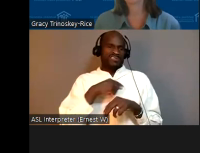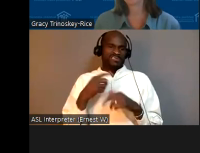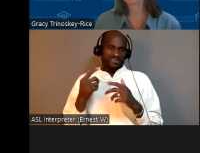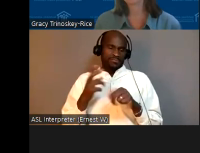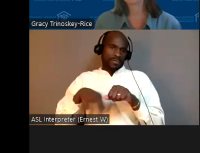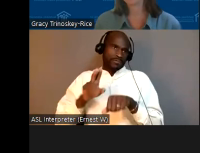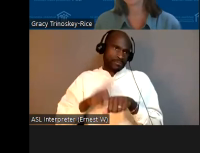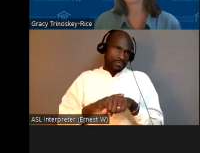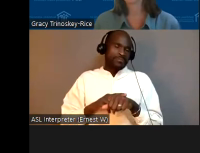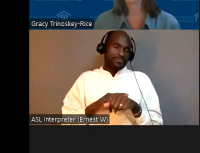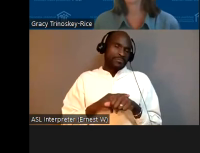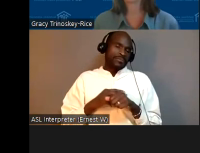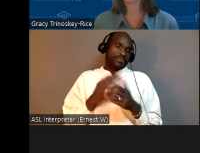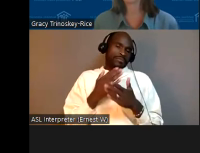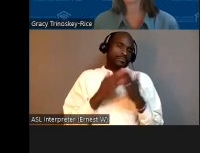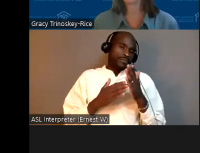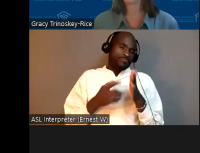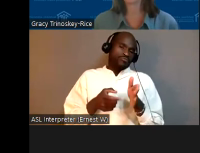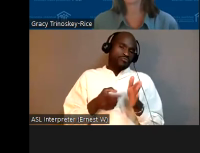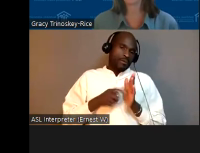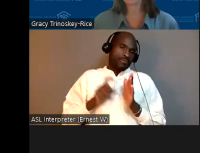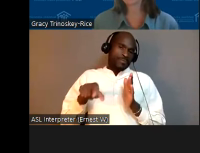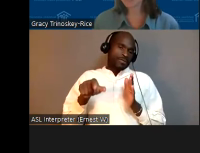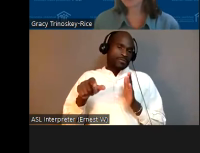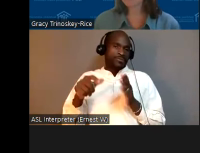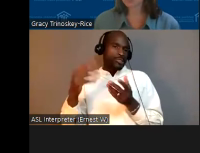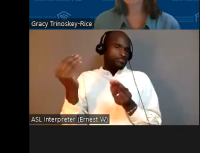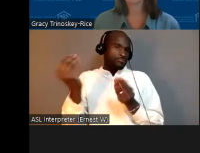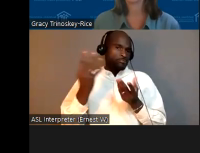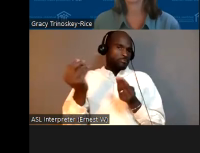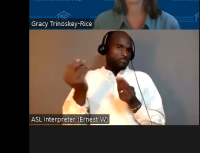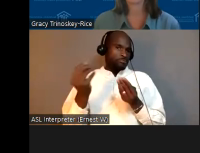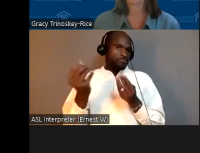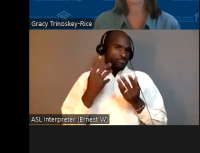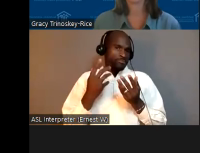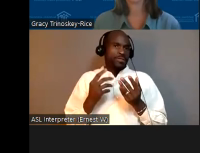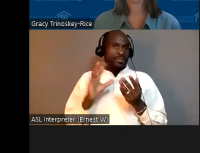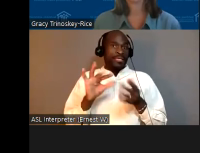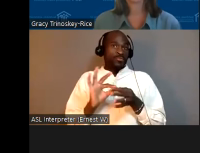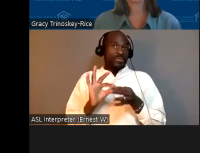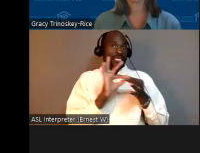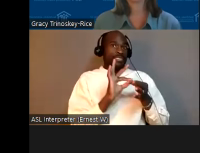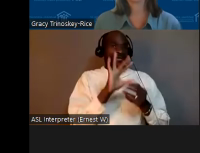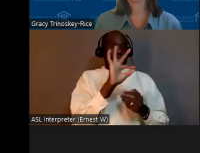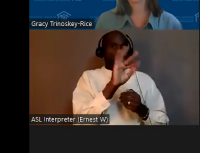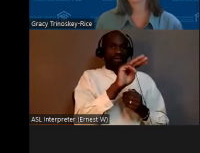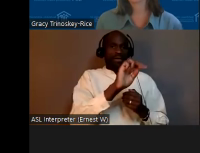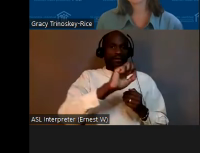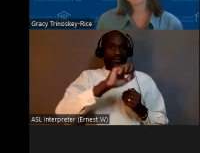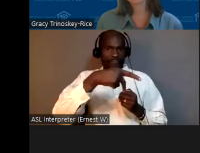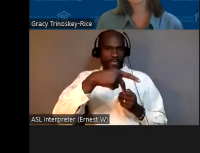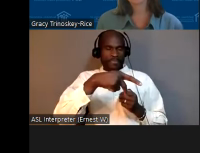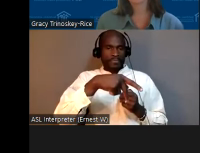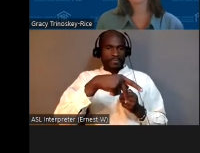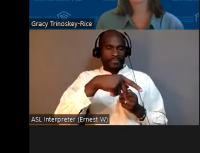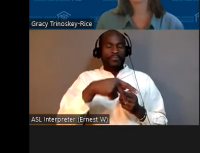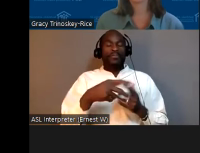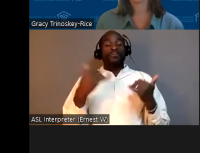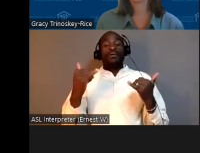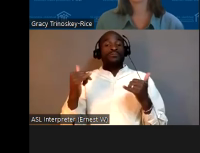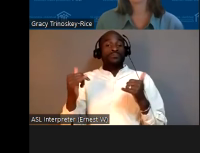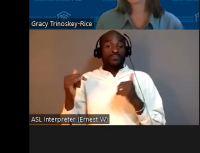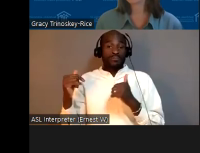reporting requirements attached to the enhanced FMAP and the phase down. So 45 states